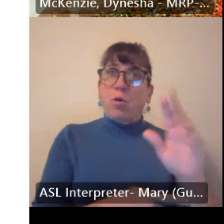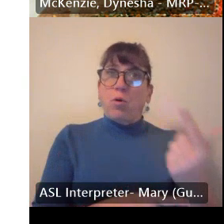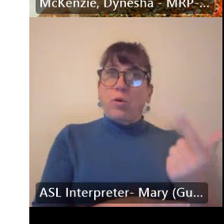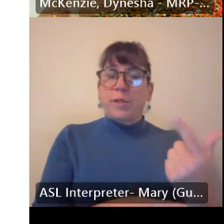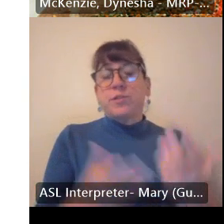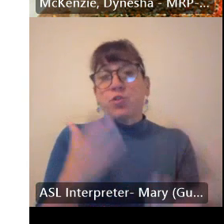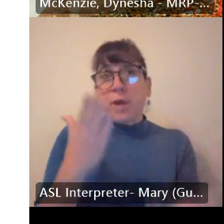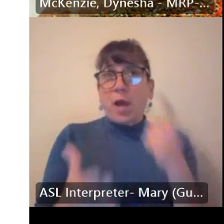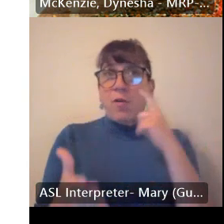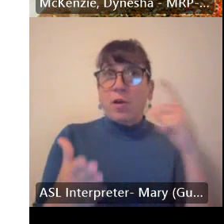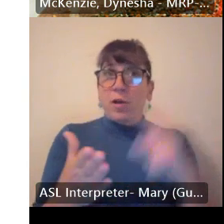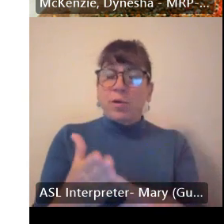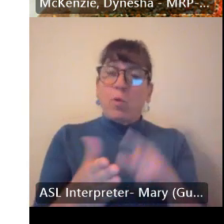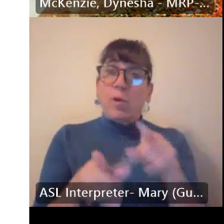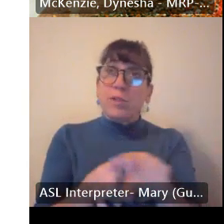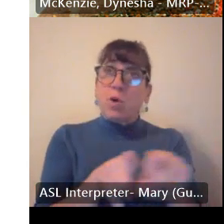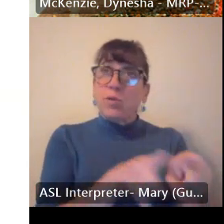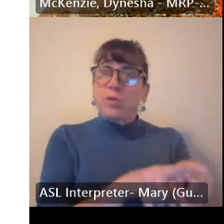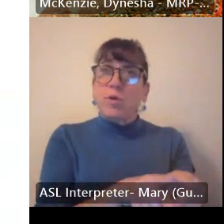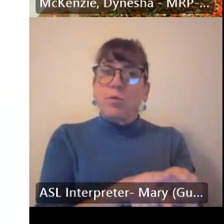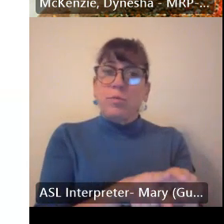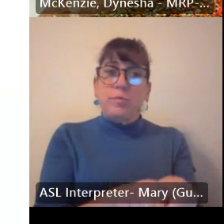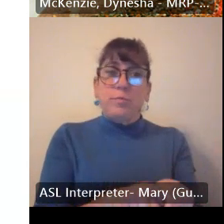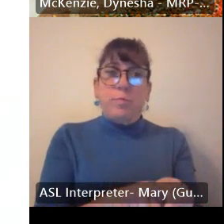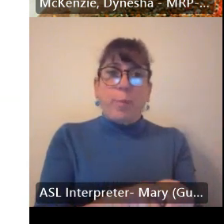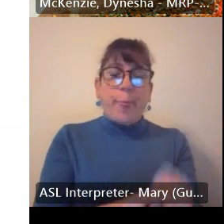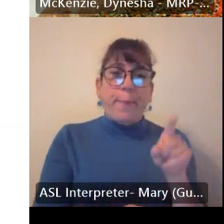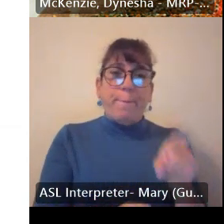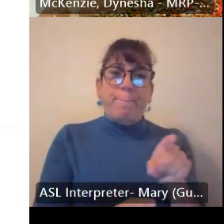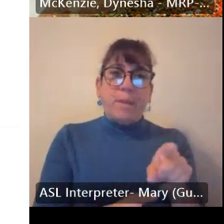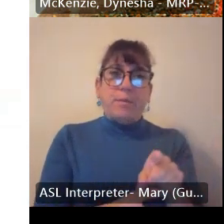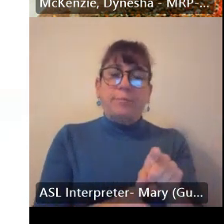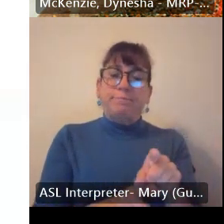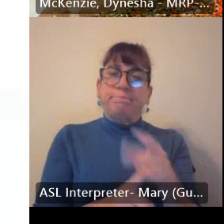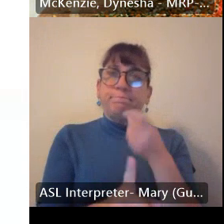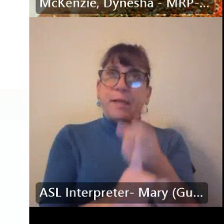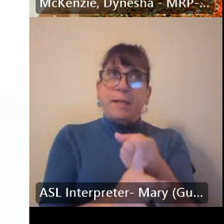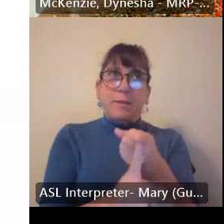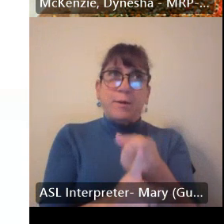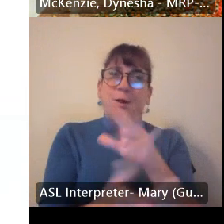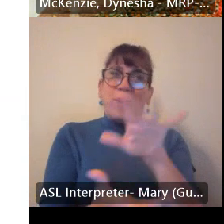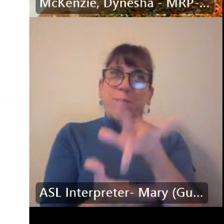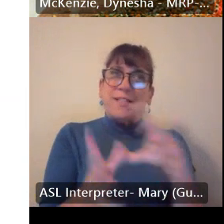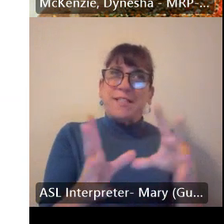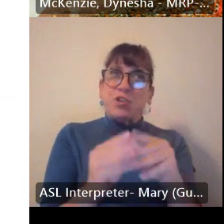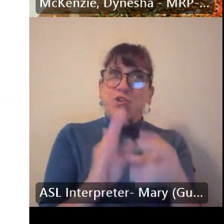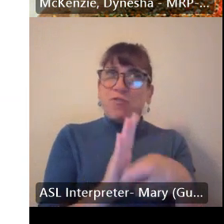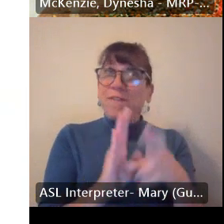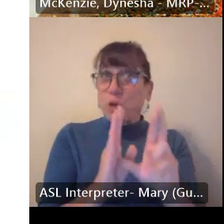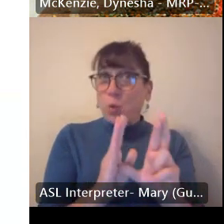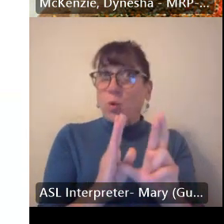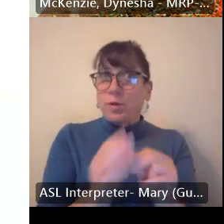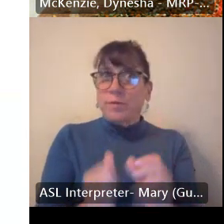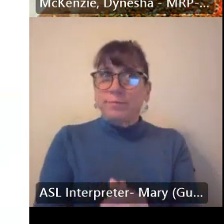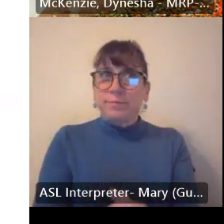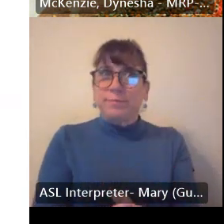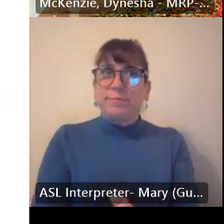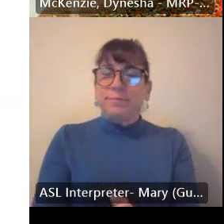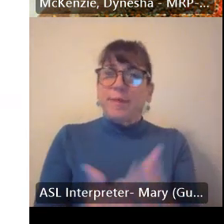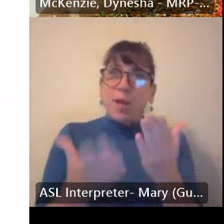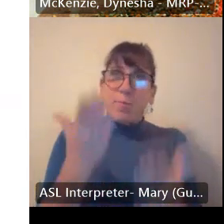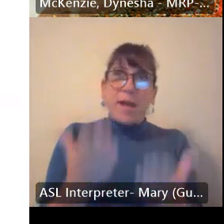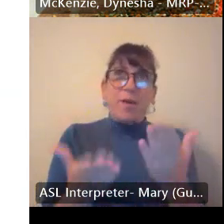have noticed, that also collides with the timing of mid-session review. So it may or may not